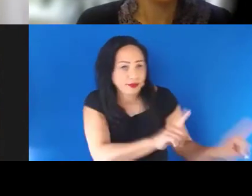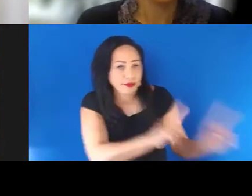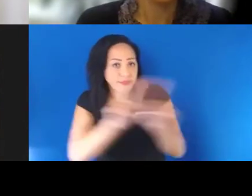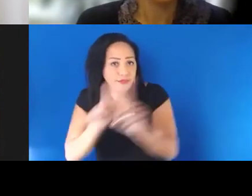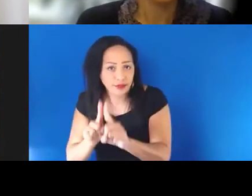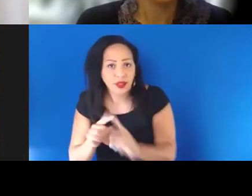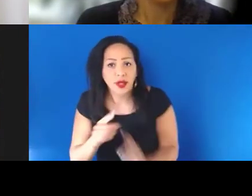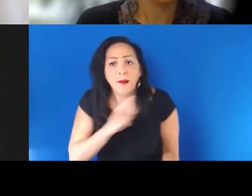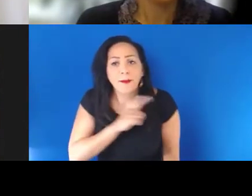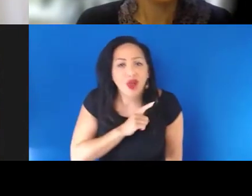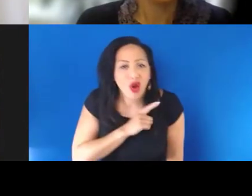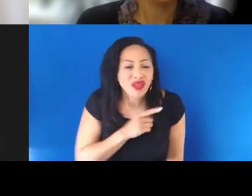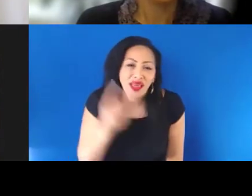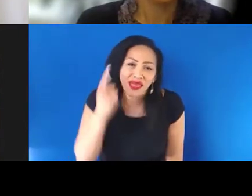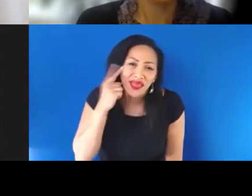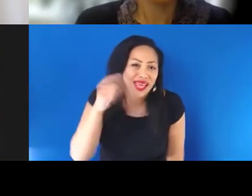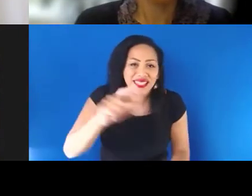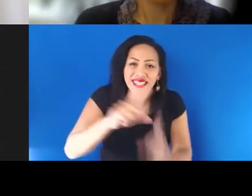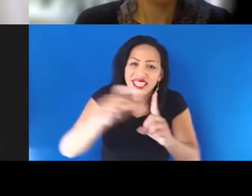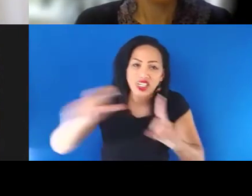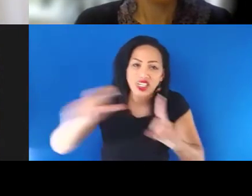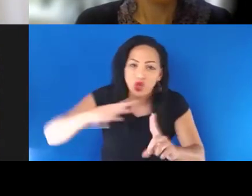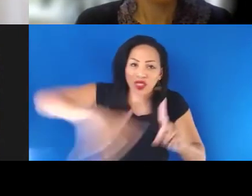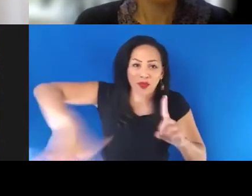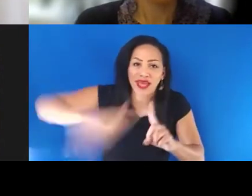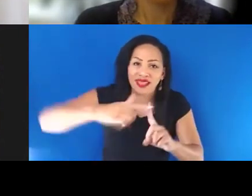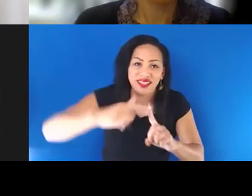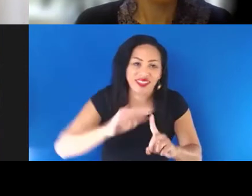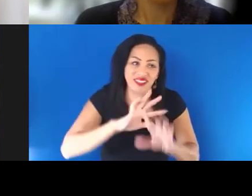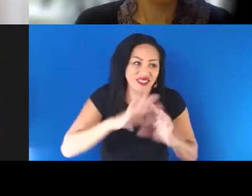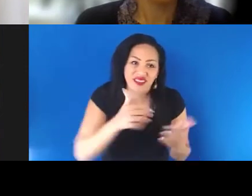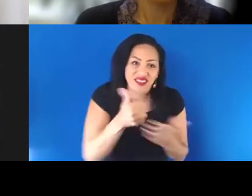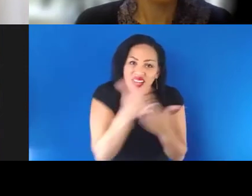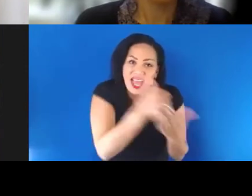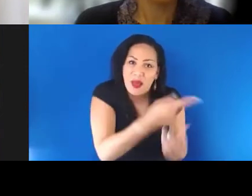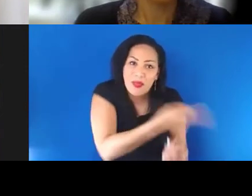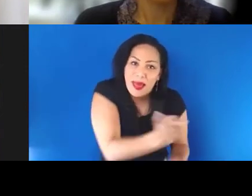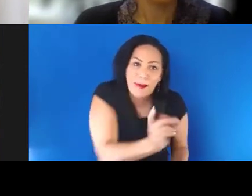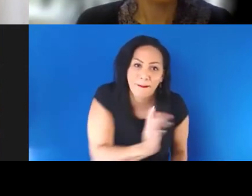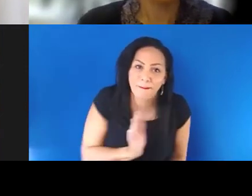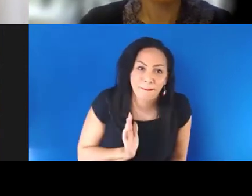disincentivizing for women. Most of the women that we speak to